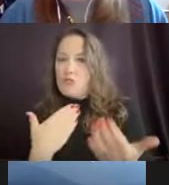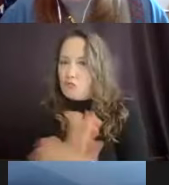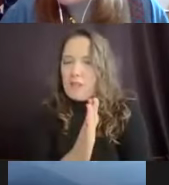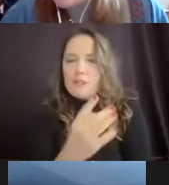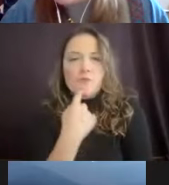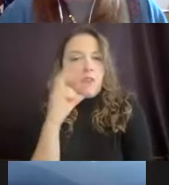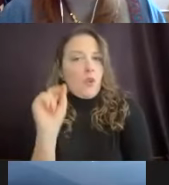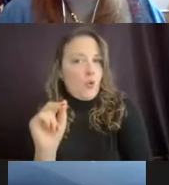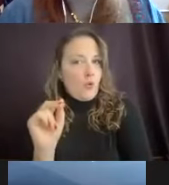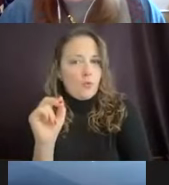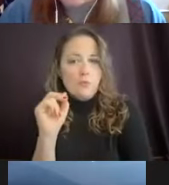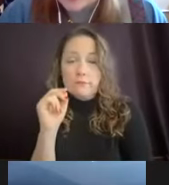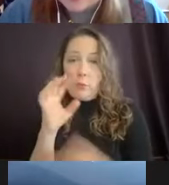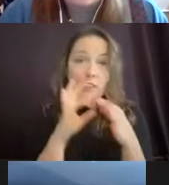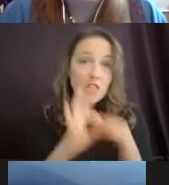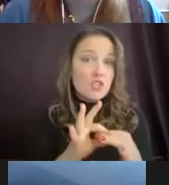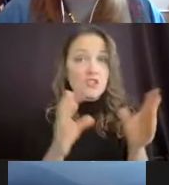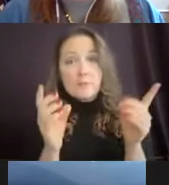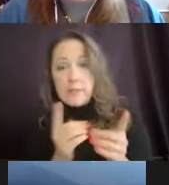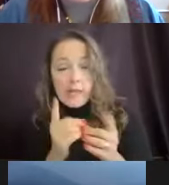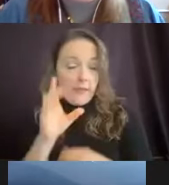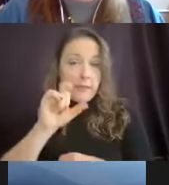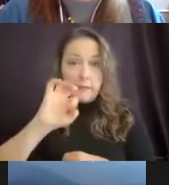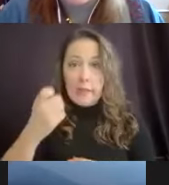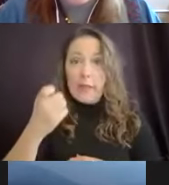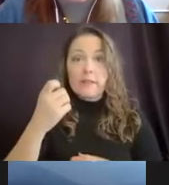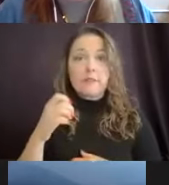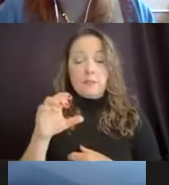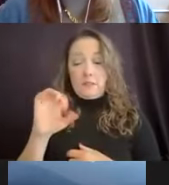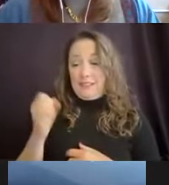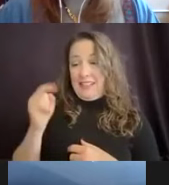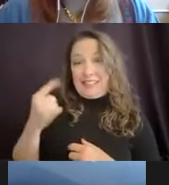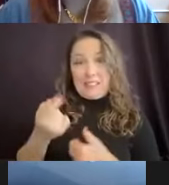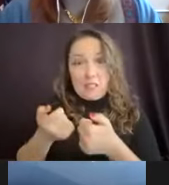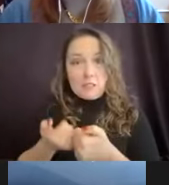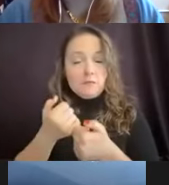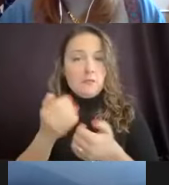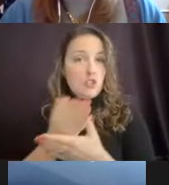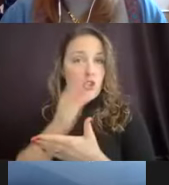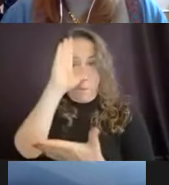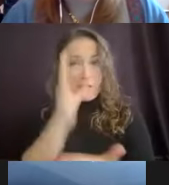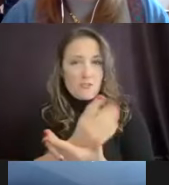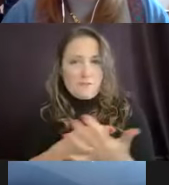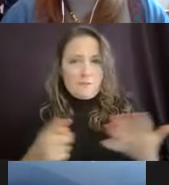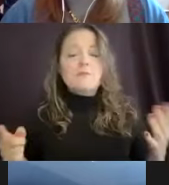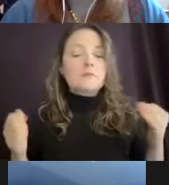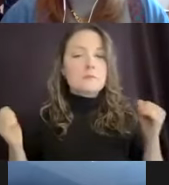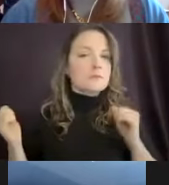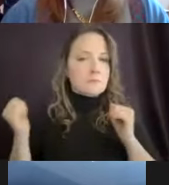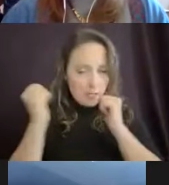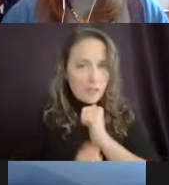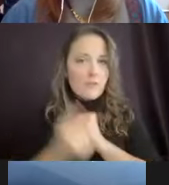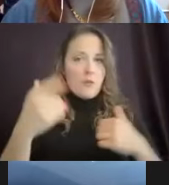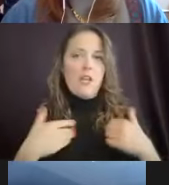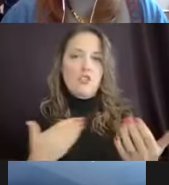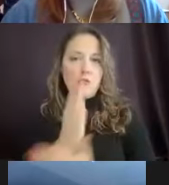relationship, to a date, to a sexual act, to sexting or sharing pictures. Everybody's got the right to say no to that, and they